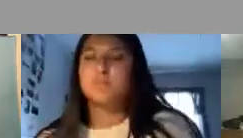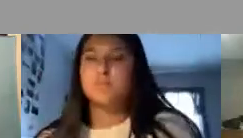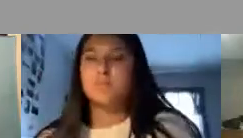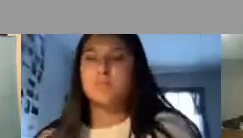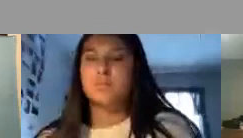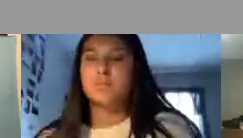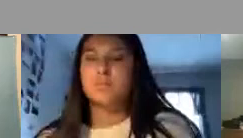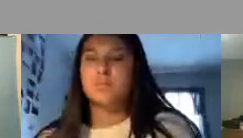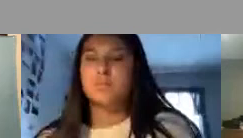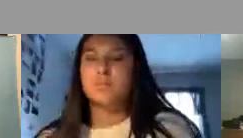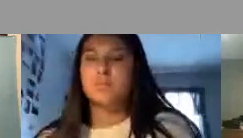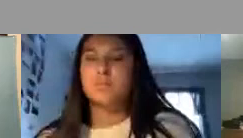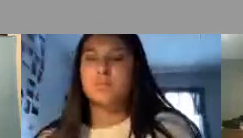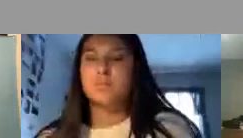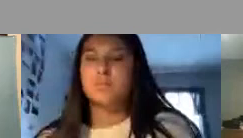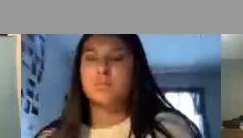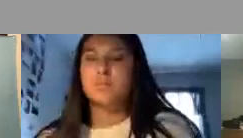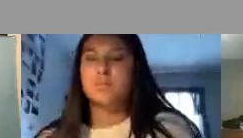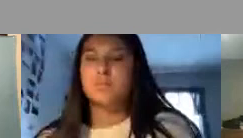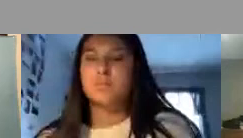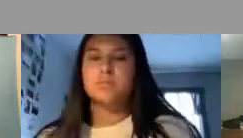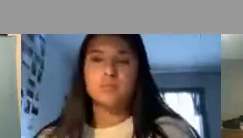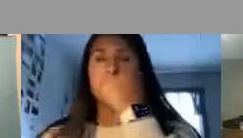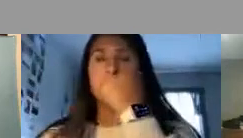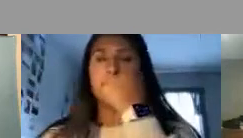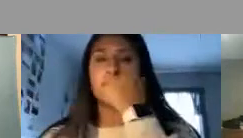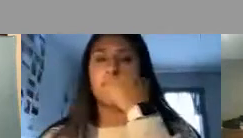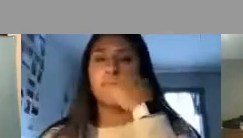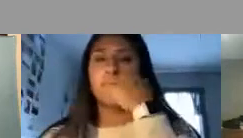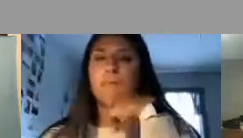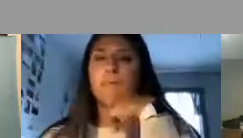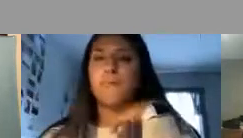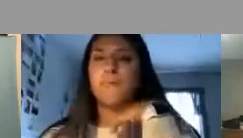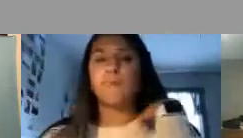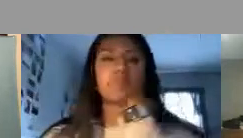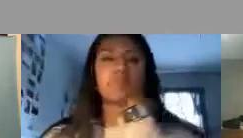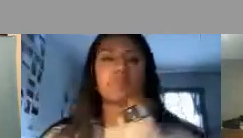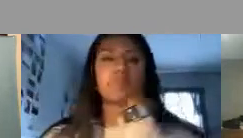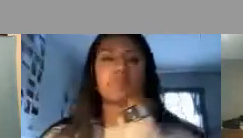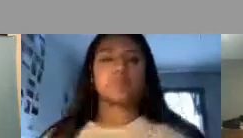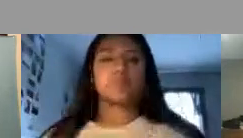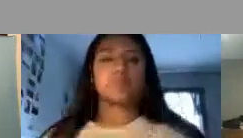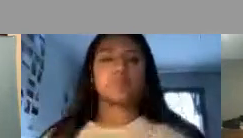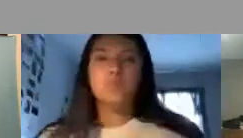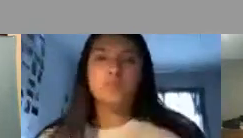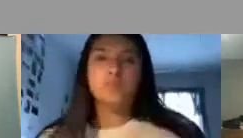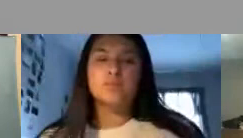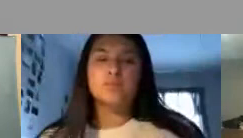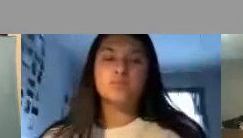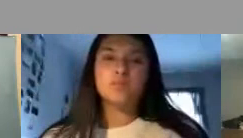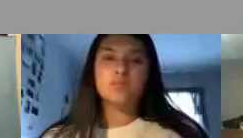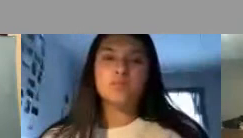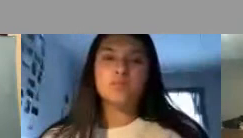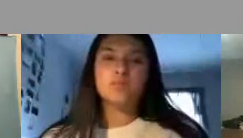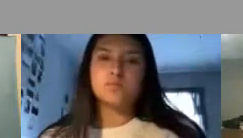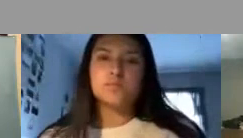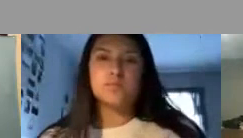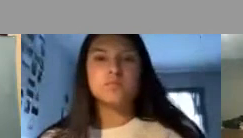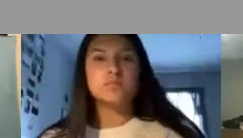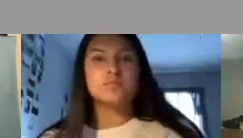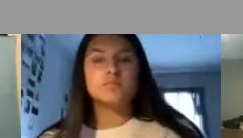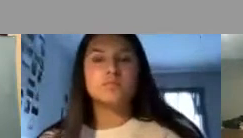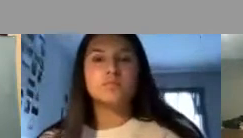Can you see my screen? Yes, we can see it. Okay, so this right here is an executive order that was signed by